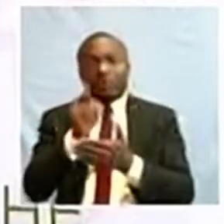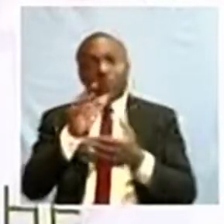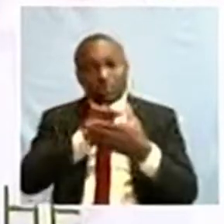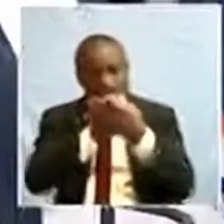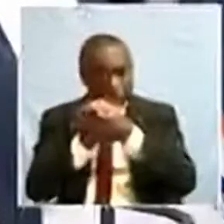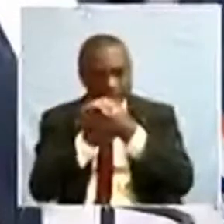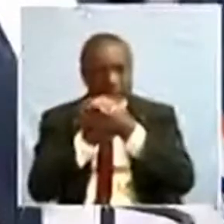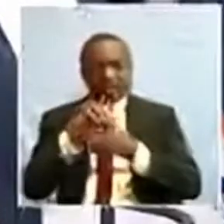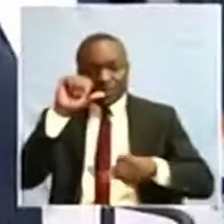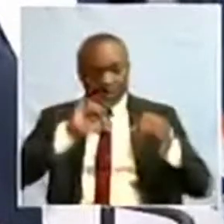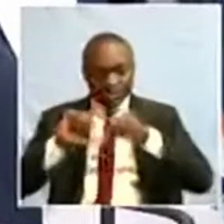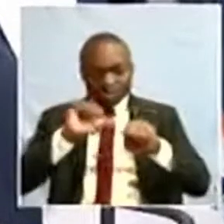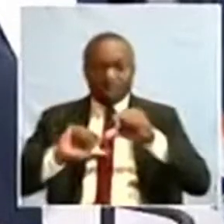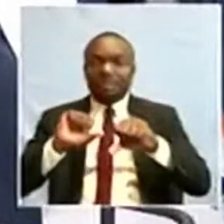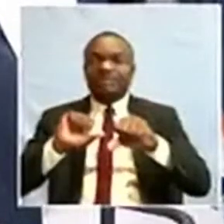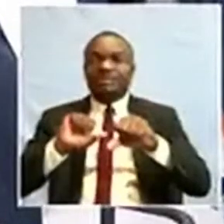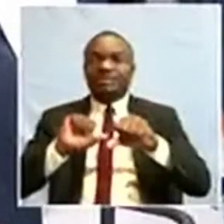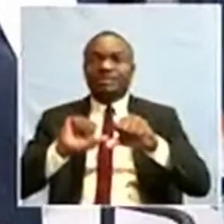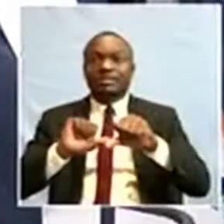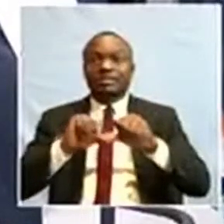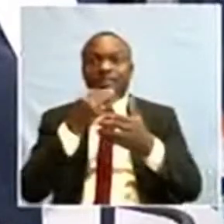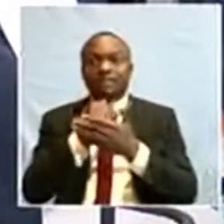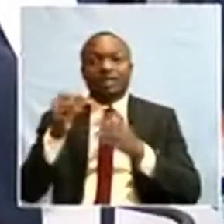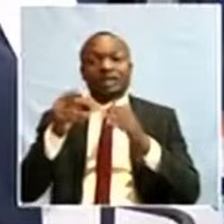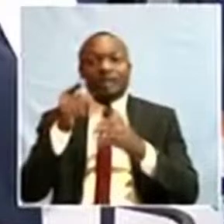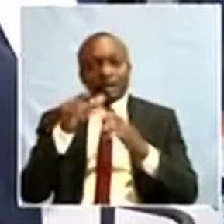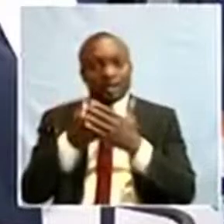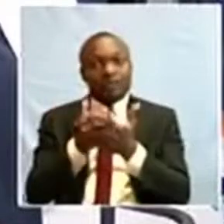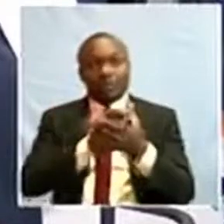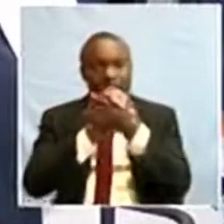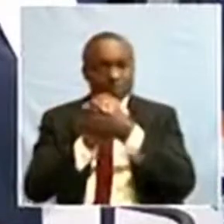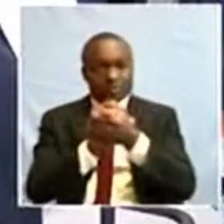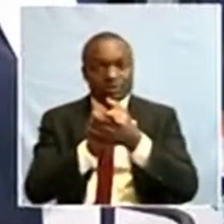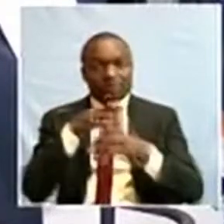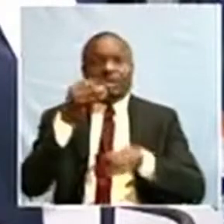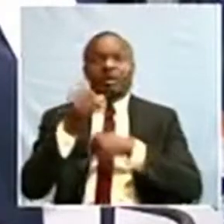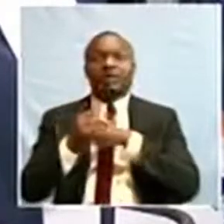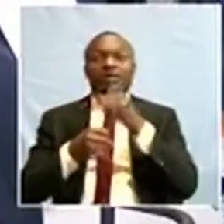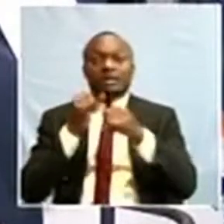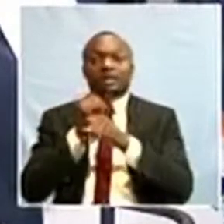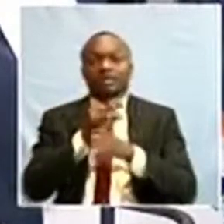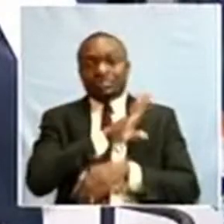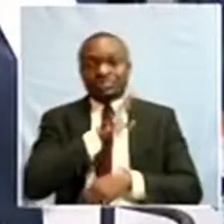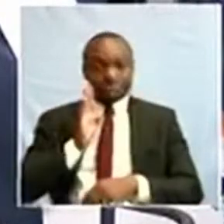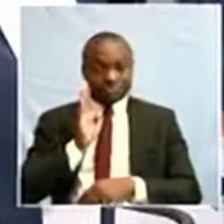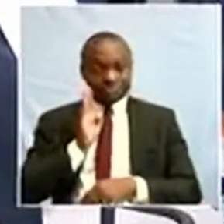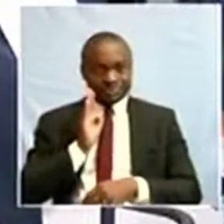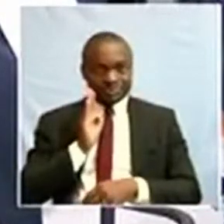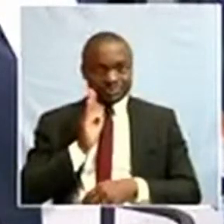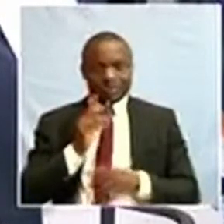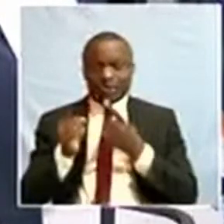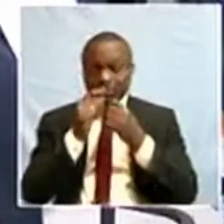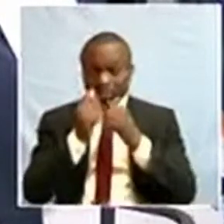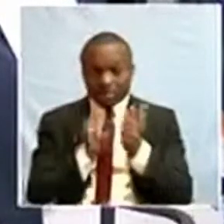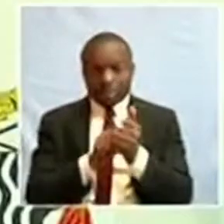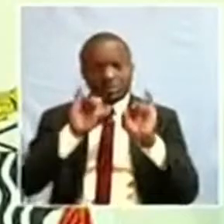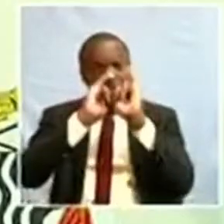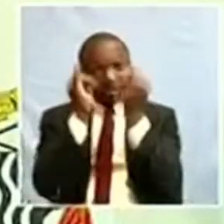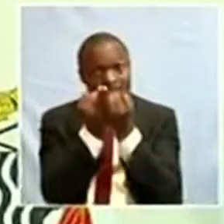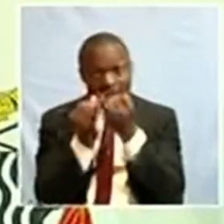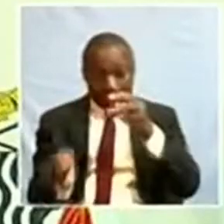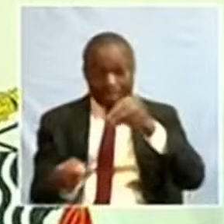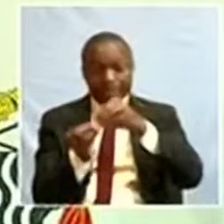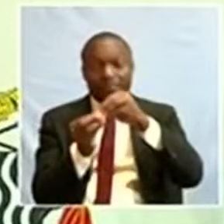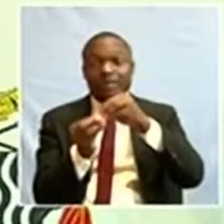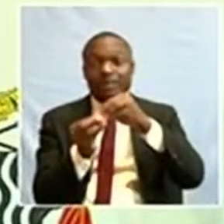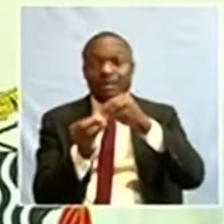with international bodies? Okay, so we already talked about the institutions that we're affiliated to,